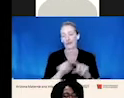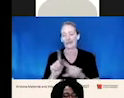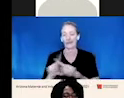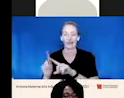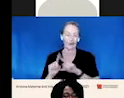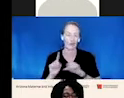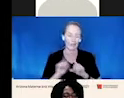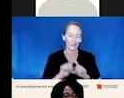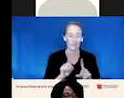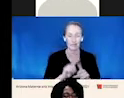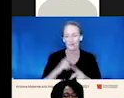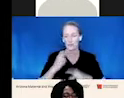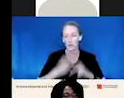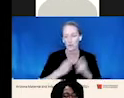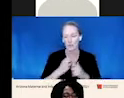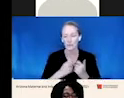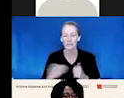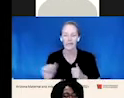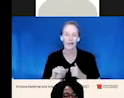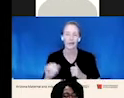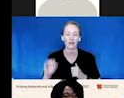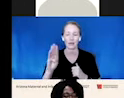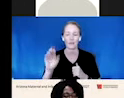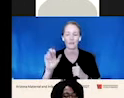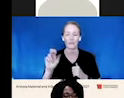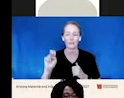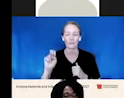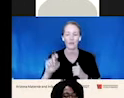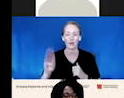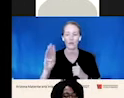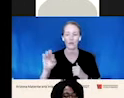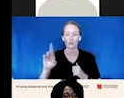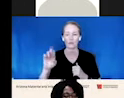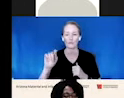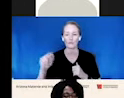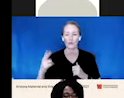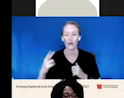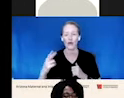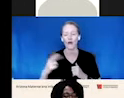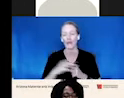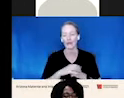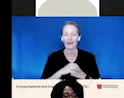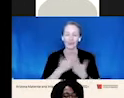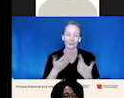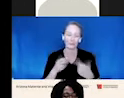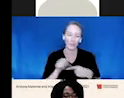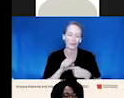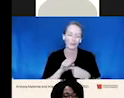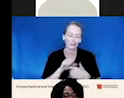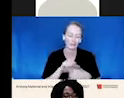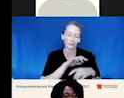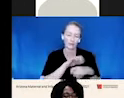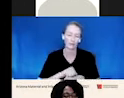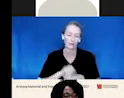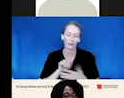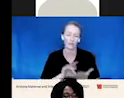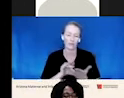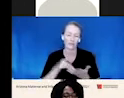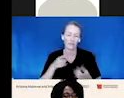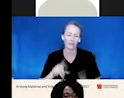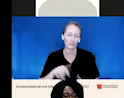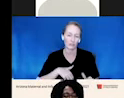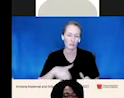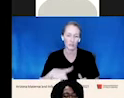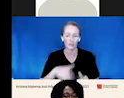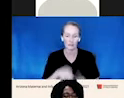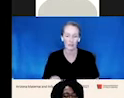for postpartum, but just accessing traditional medicine during that time is really important. So this is